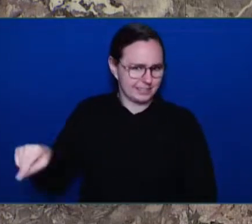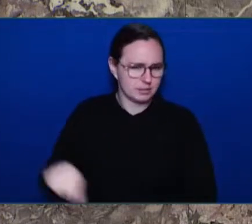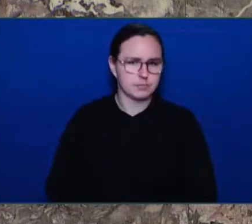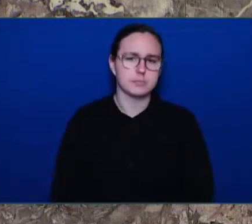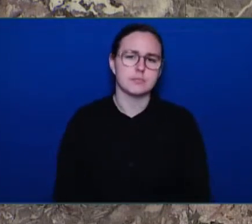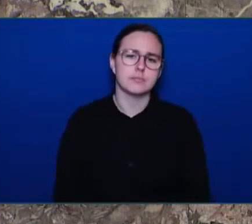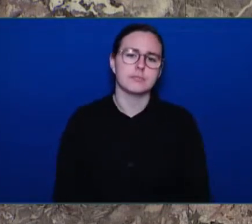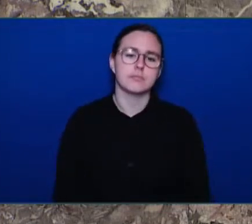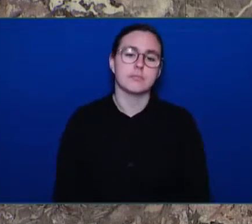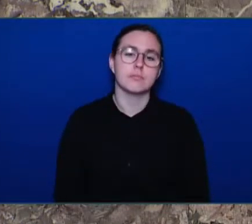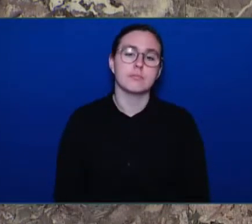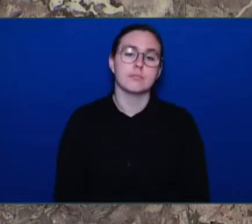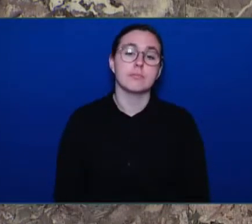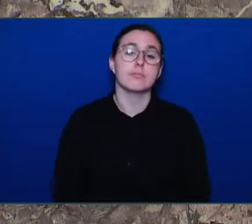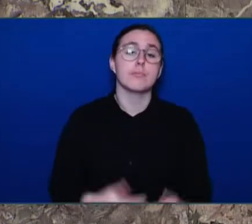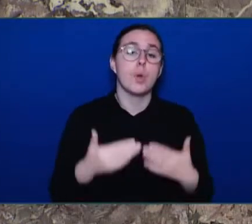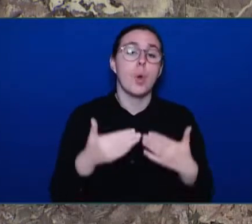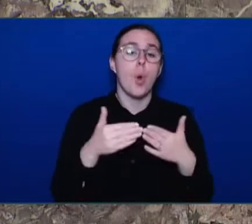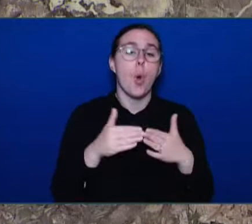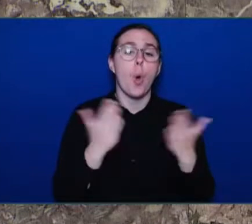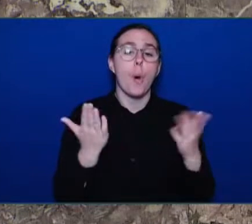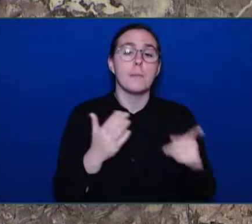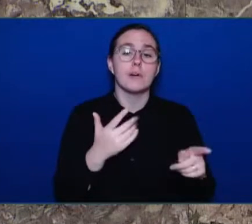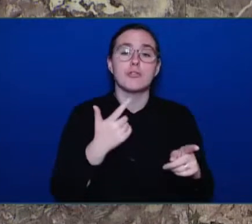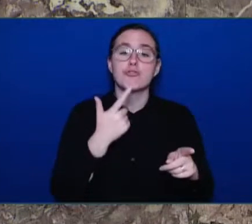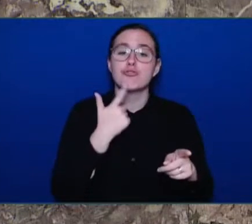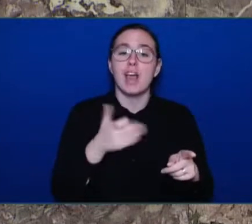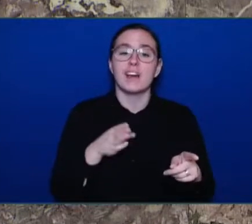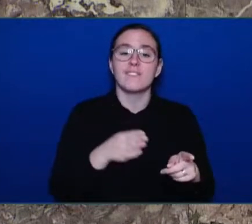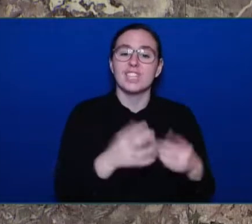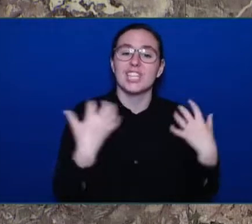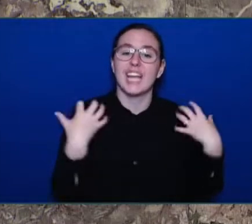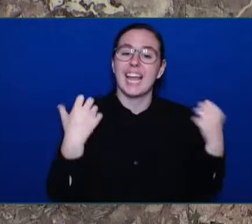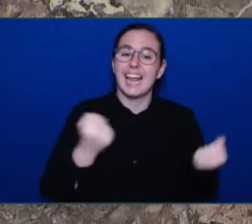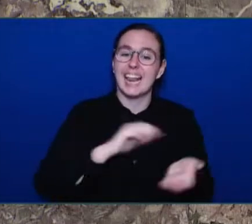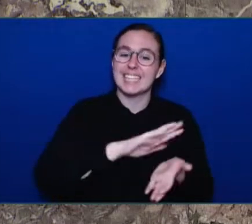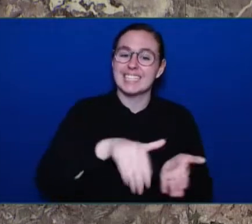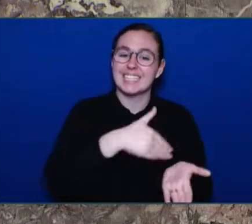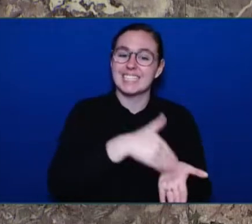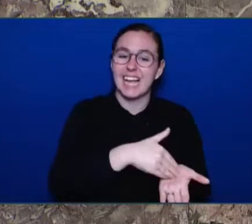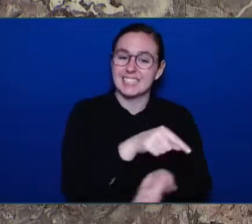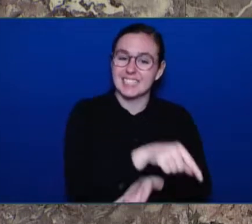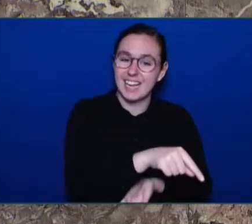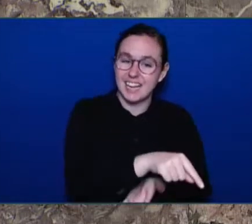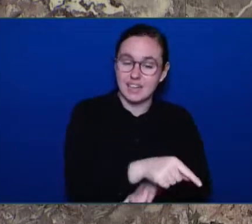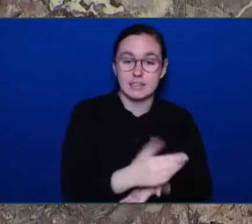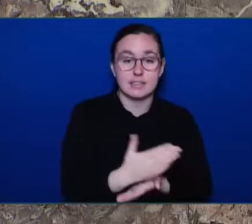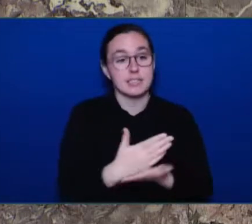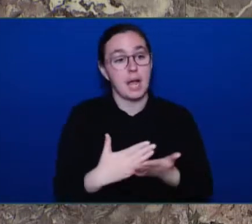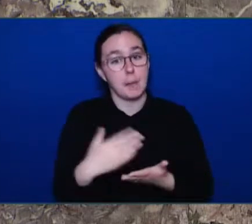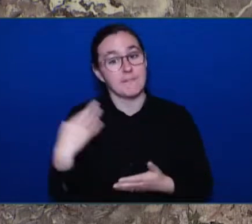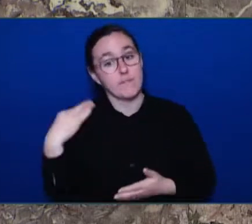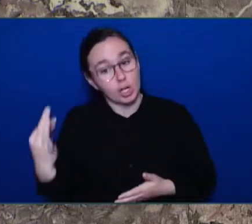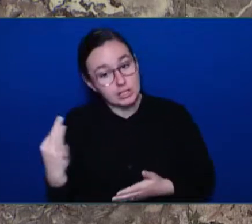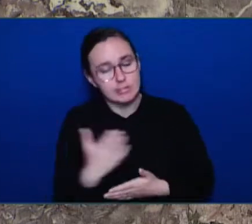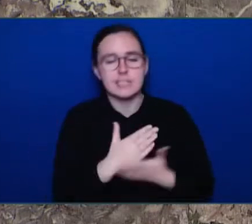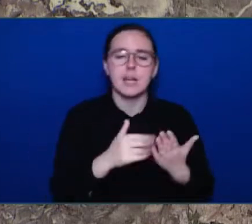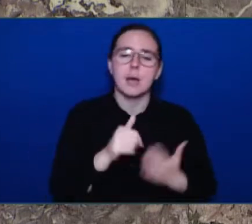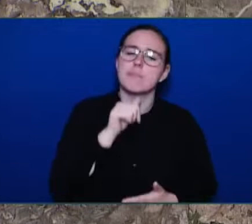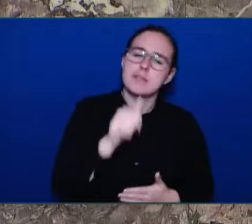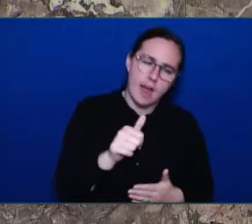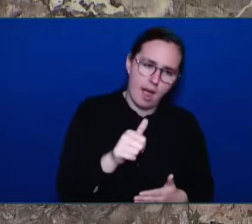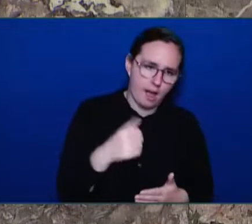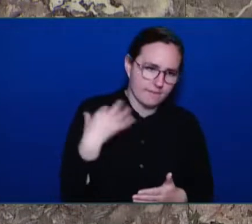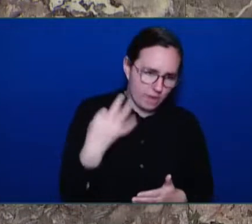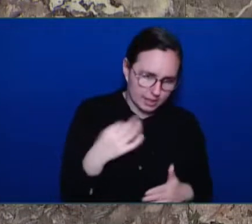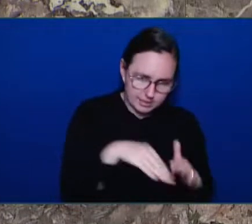which have some involuntary beds, some voluntary beds. Across the continuum, we are